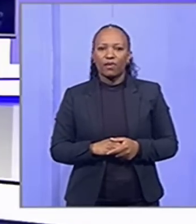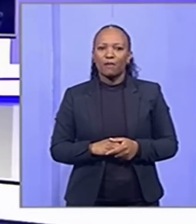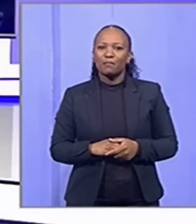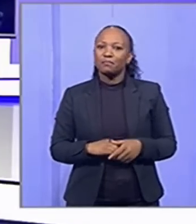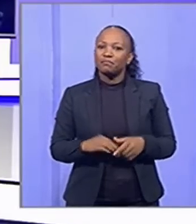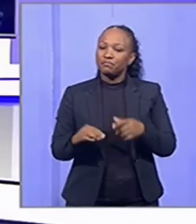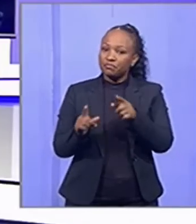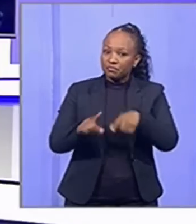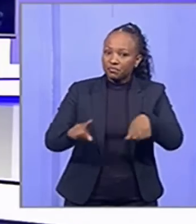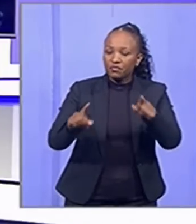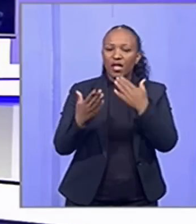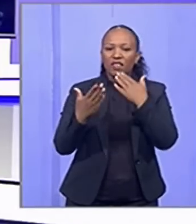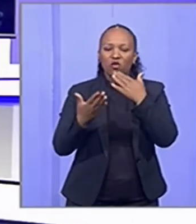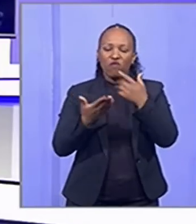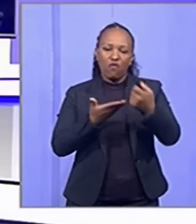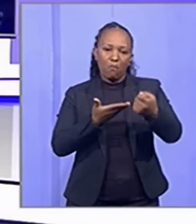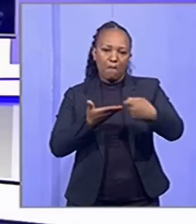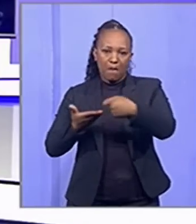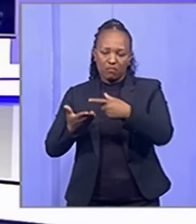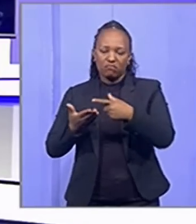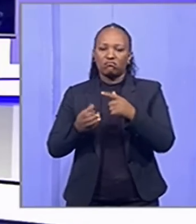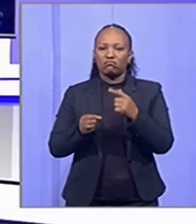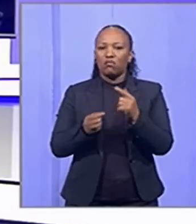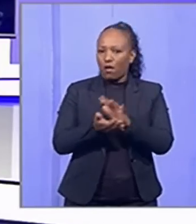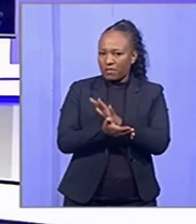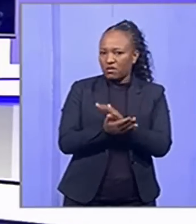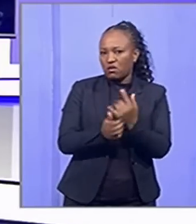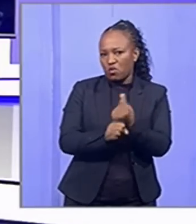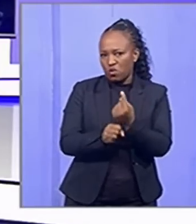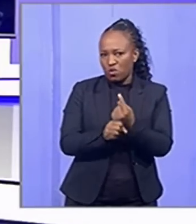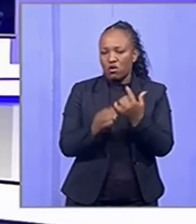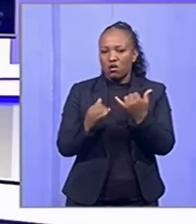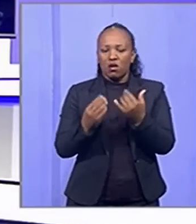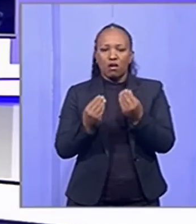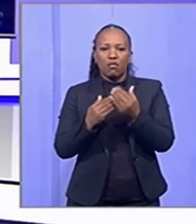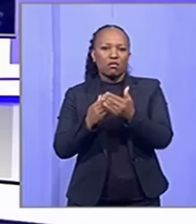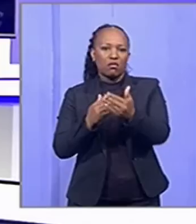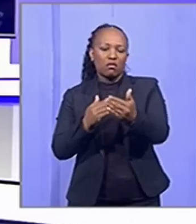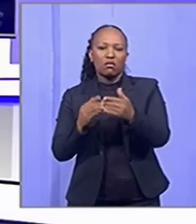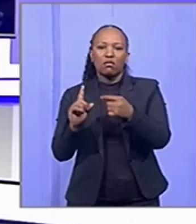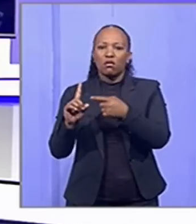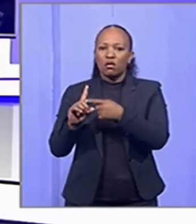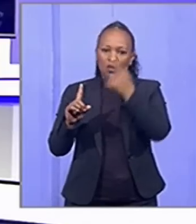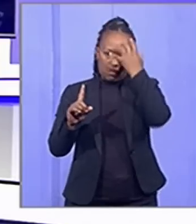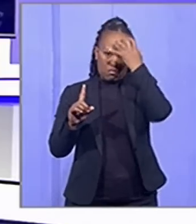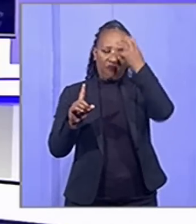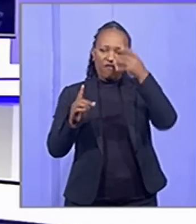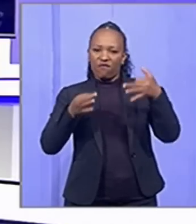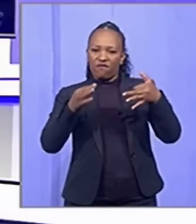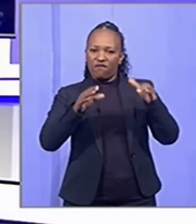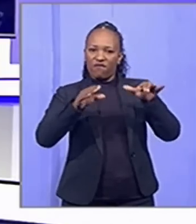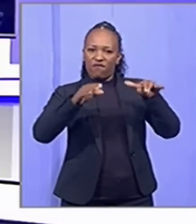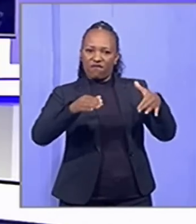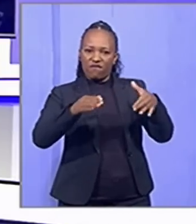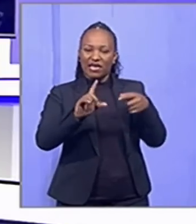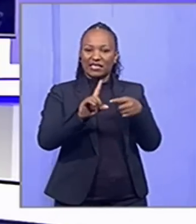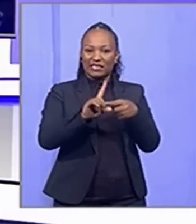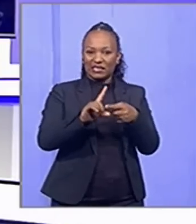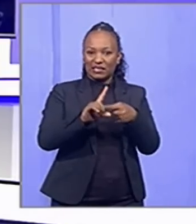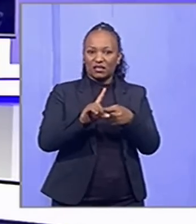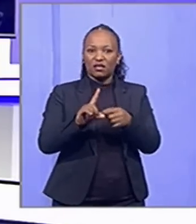Moirile boela maikutlo a hao ka mehlahle le ha le jwalo re ntshetsa taba ena pele re ka o buisana jwalo le mohlophuli wa ditaba tsa dipolotiki yana ke